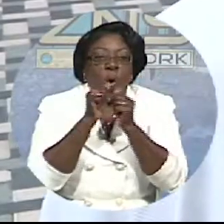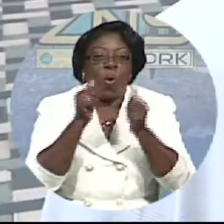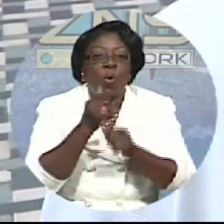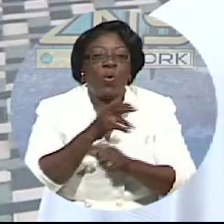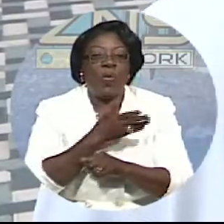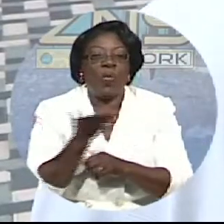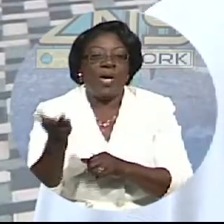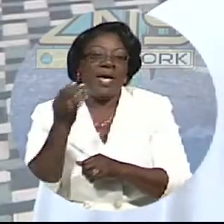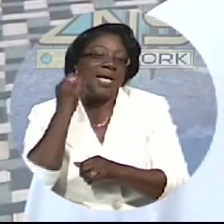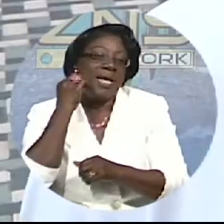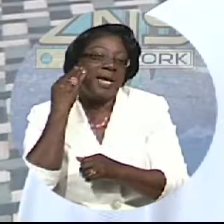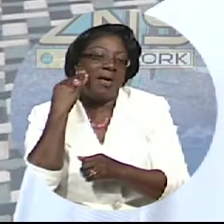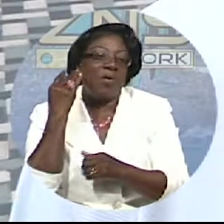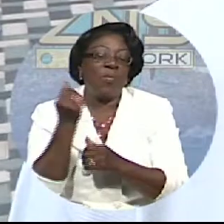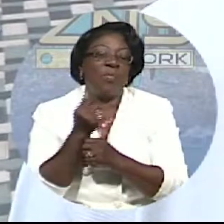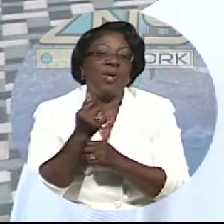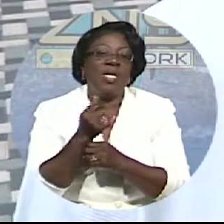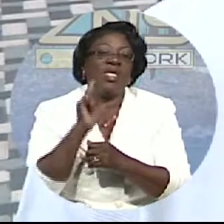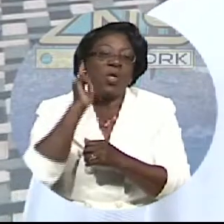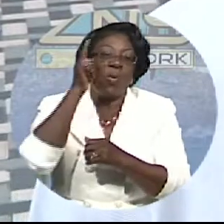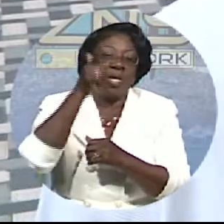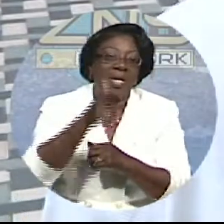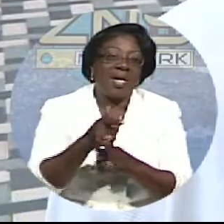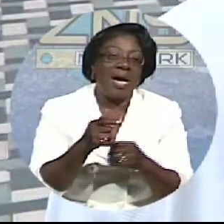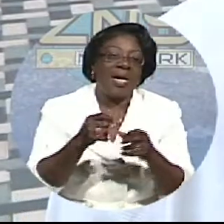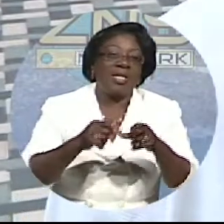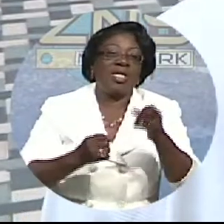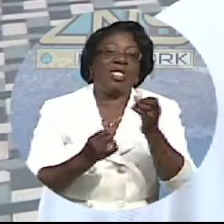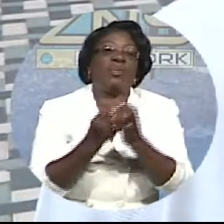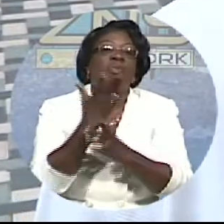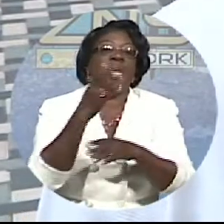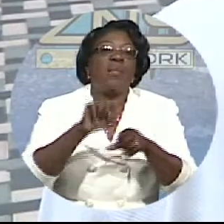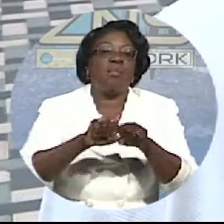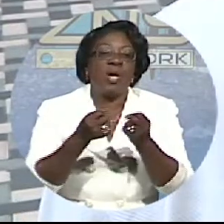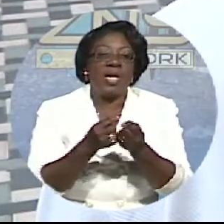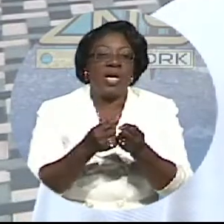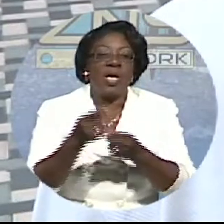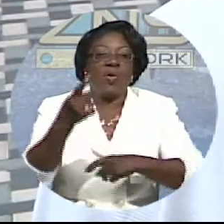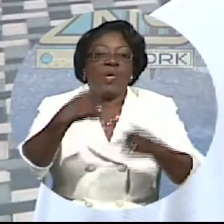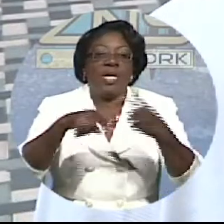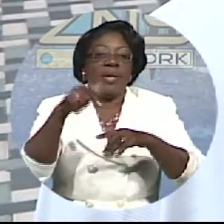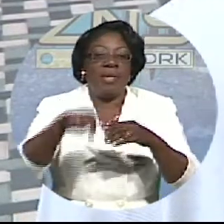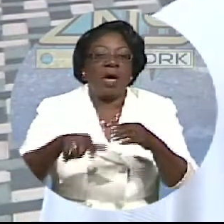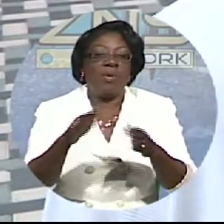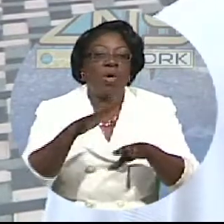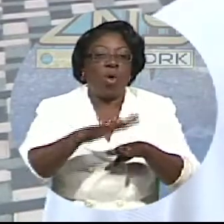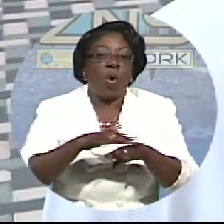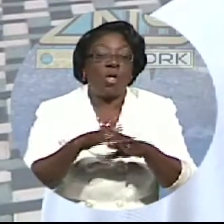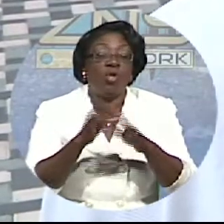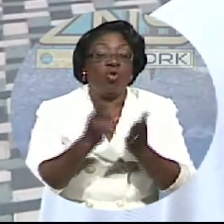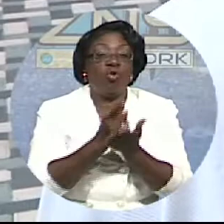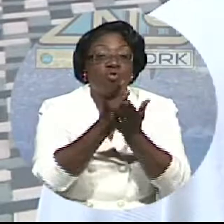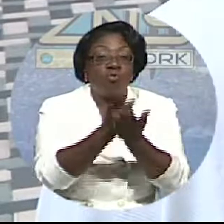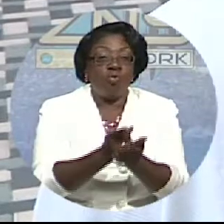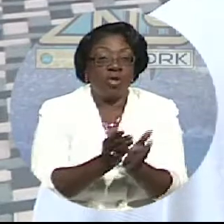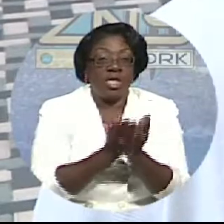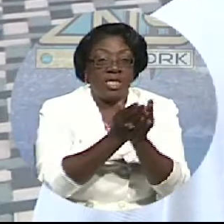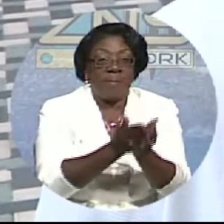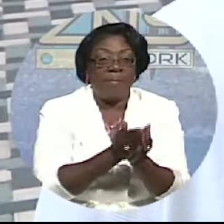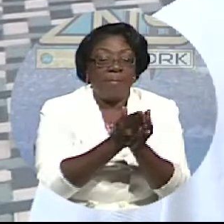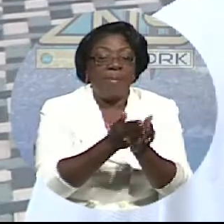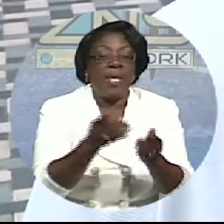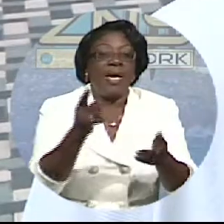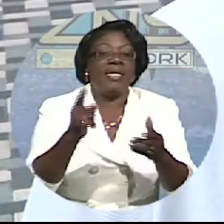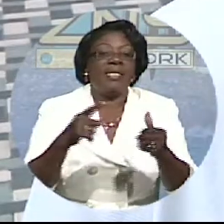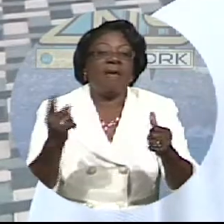there, so we look forward to these spring breaks. We came down, we got on a cruise ship. We left Miami, and this